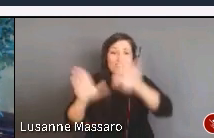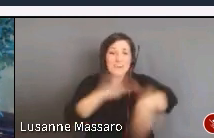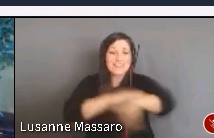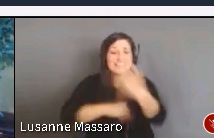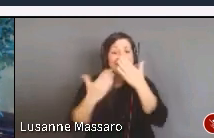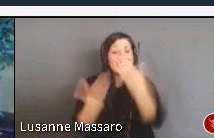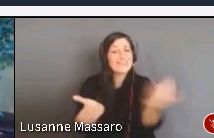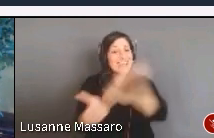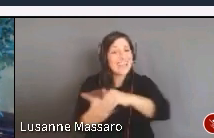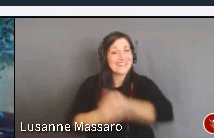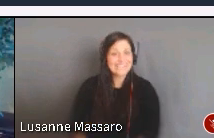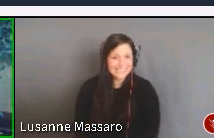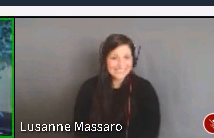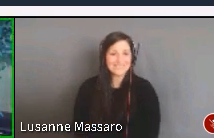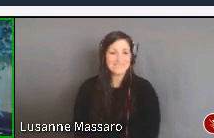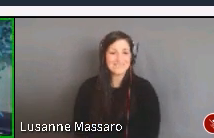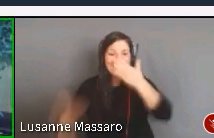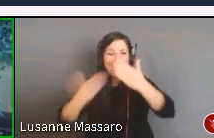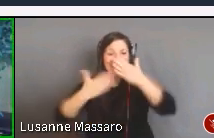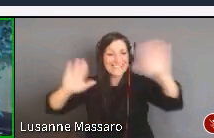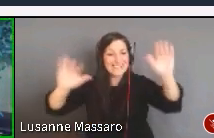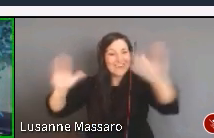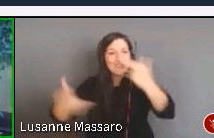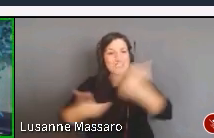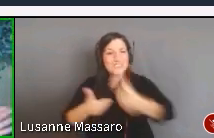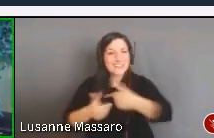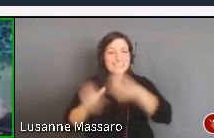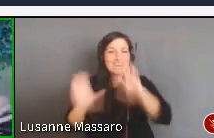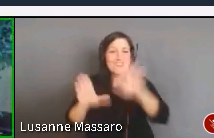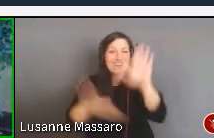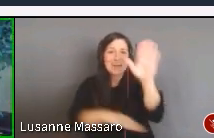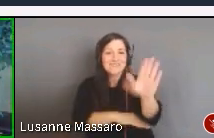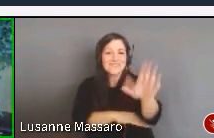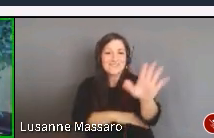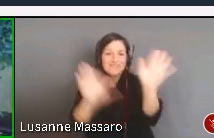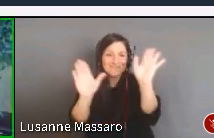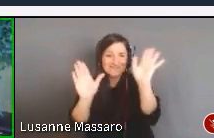and thank you again. Thank Bye. you so much for joining us. Have a good afternoon.